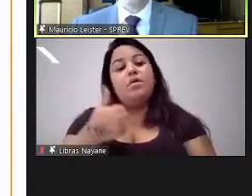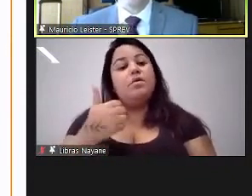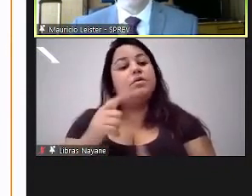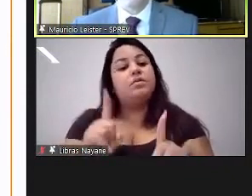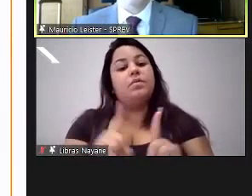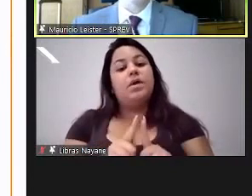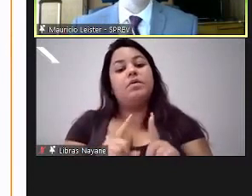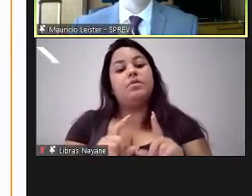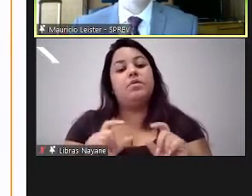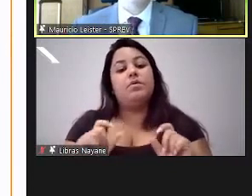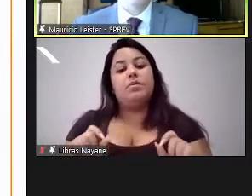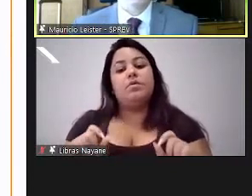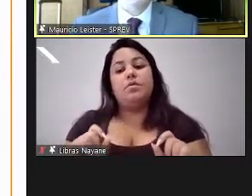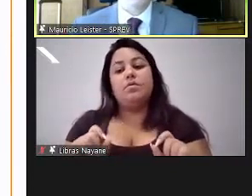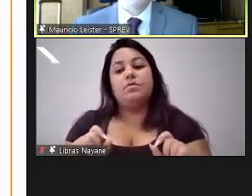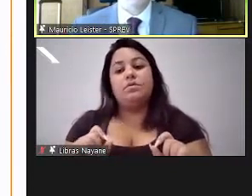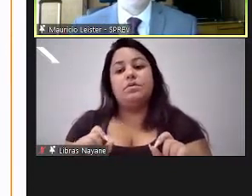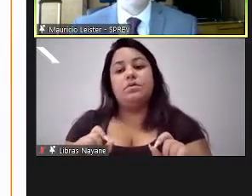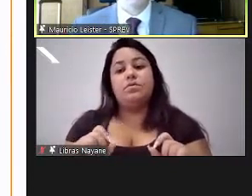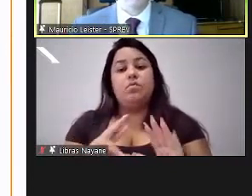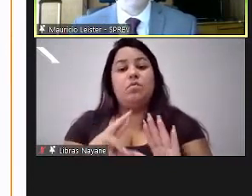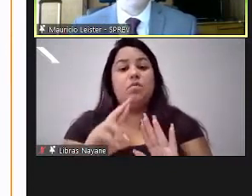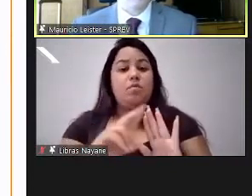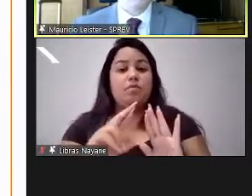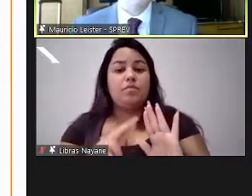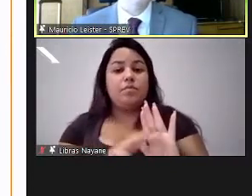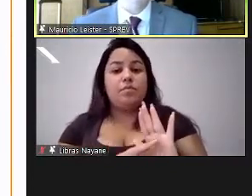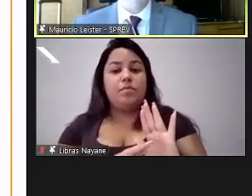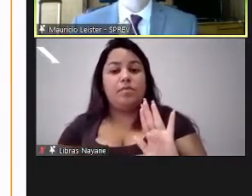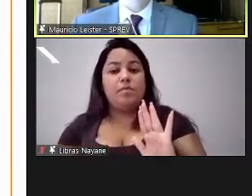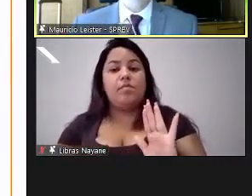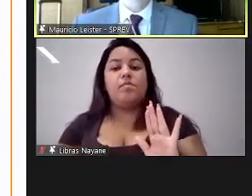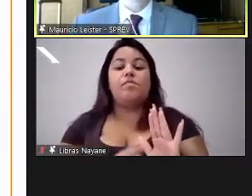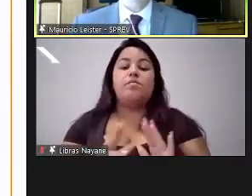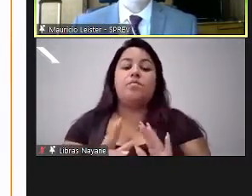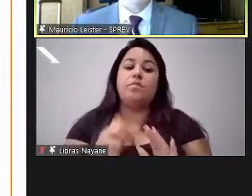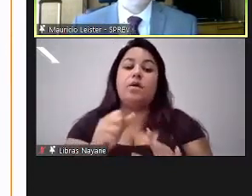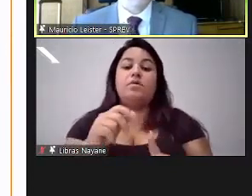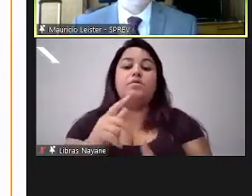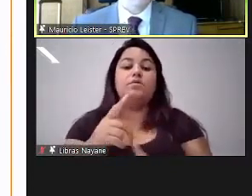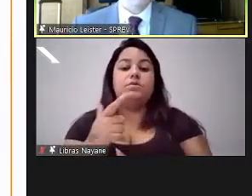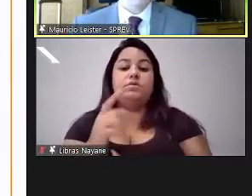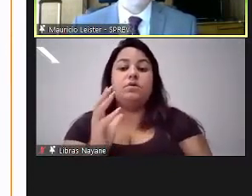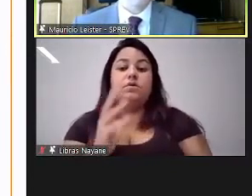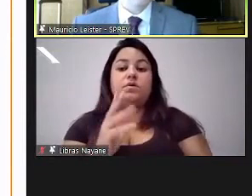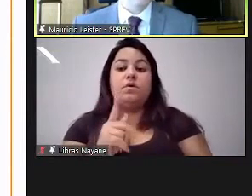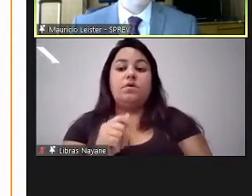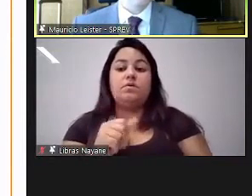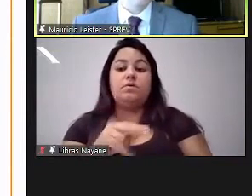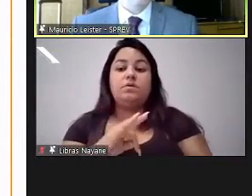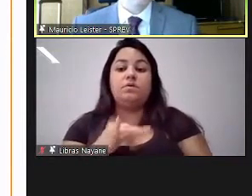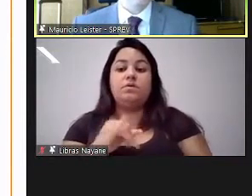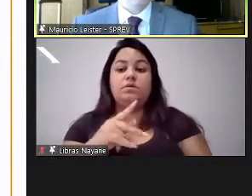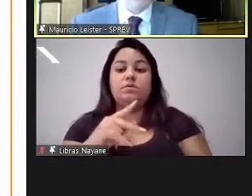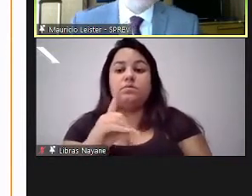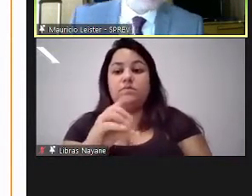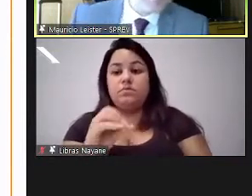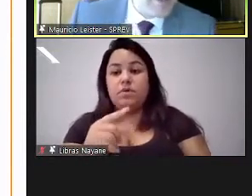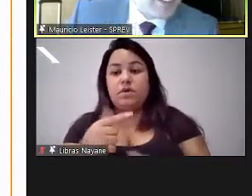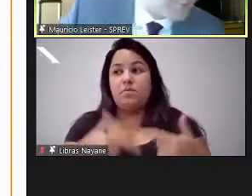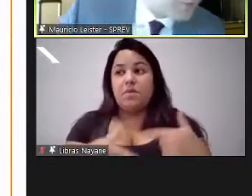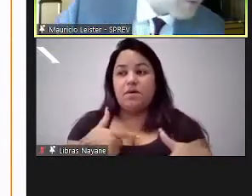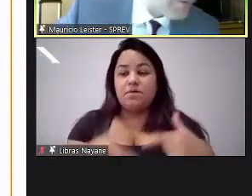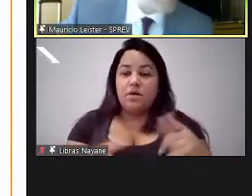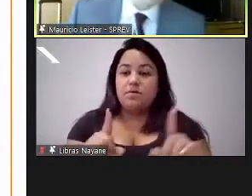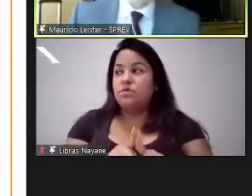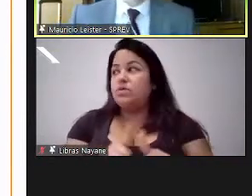outcomes from this. So, for example, we have the rules of the